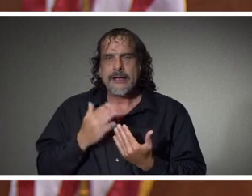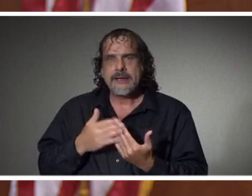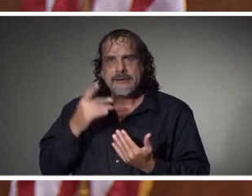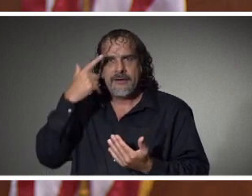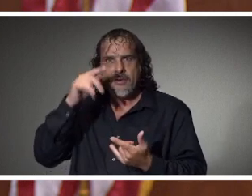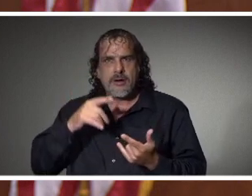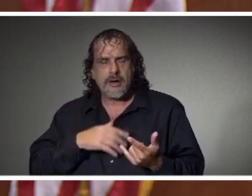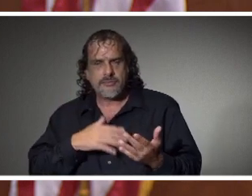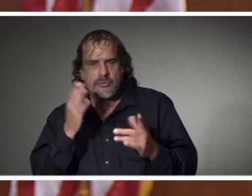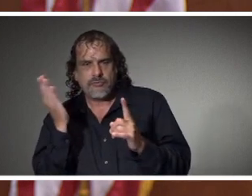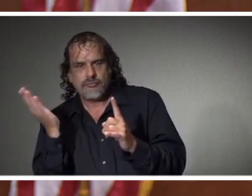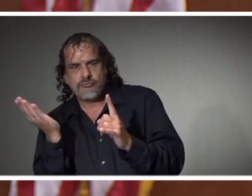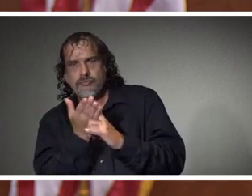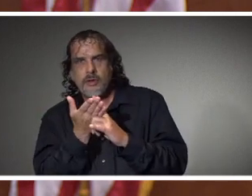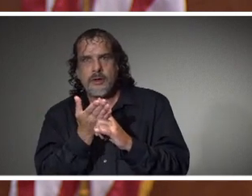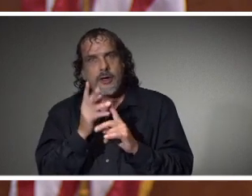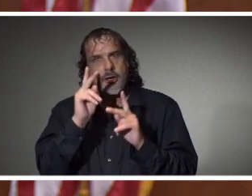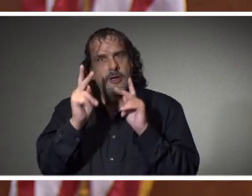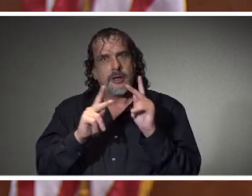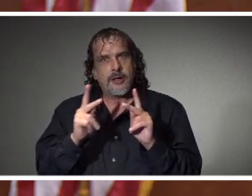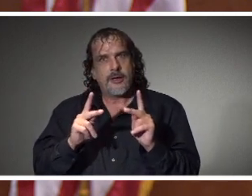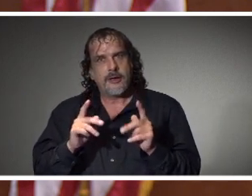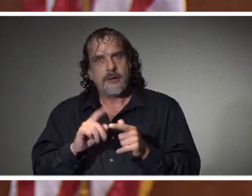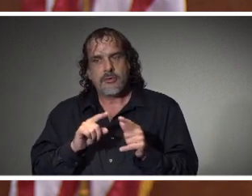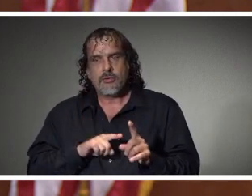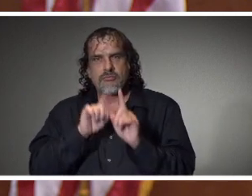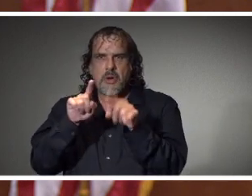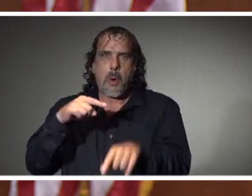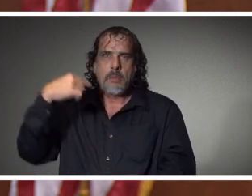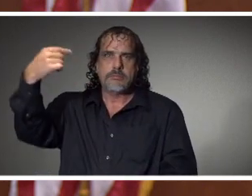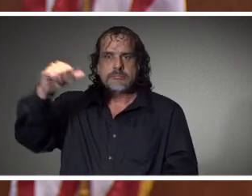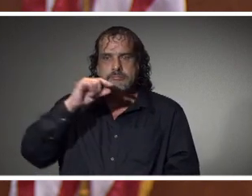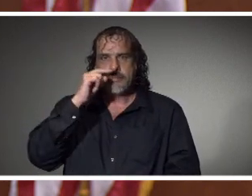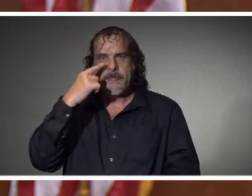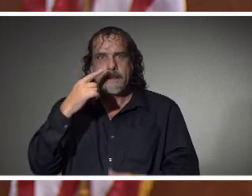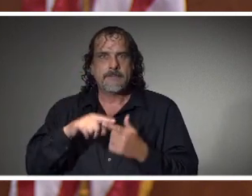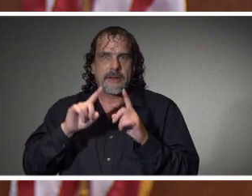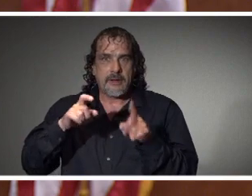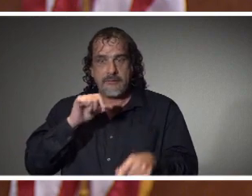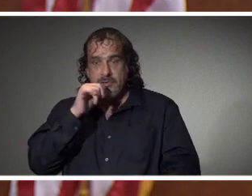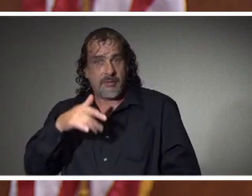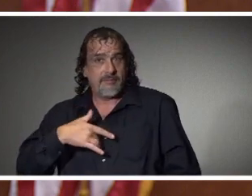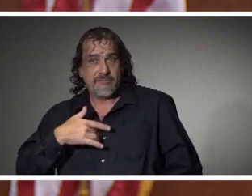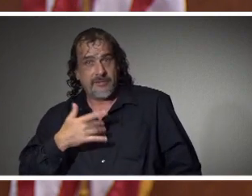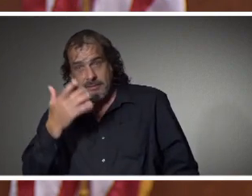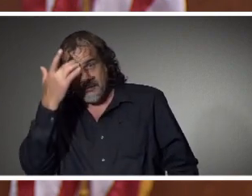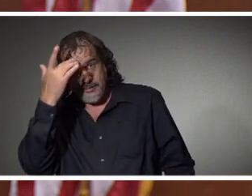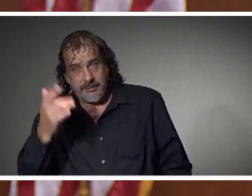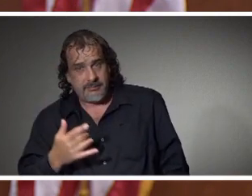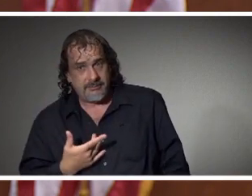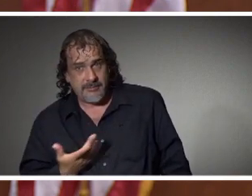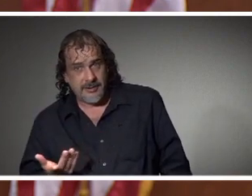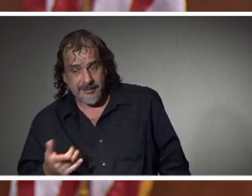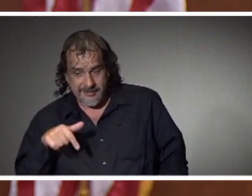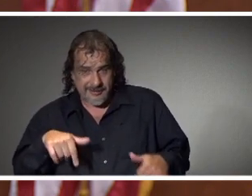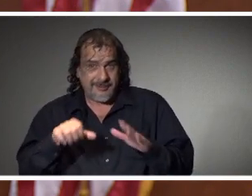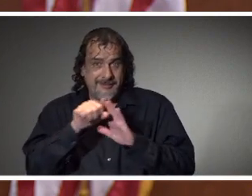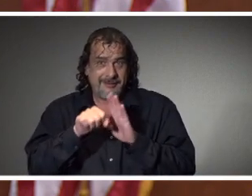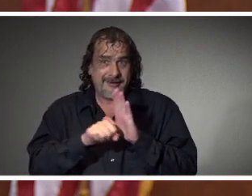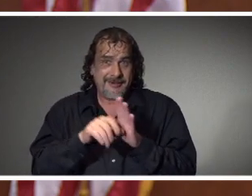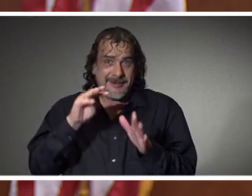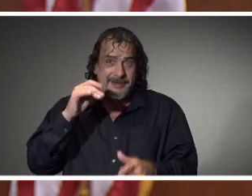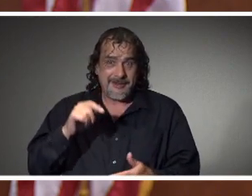to convince people to go just randomly test. You know, if you don't feel bad in our state, if you don't